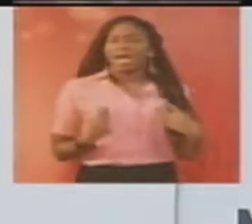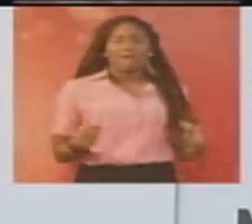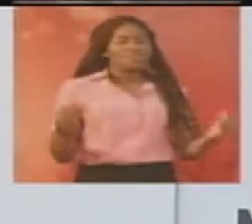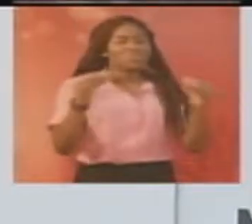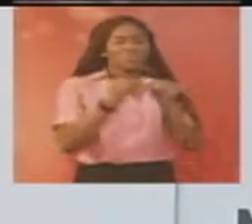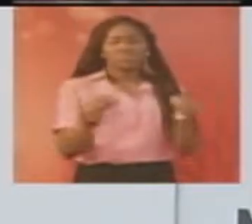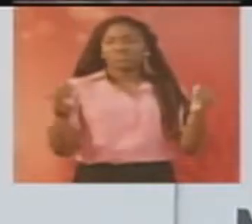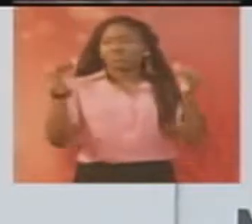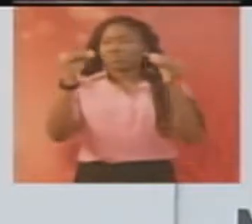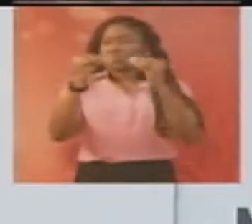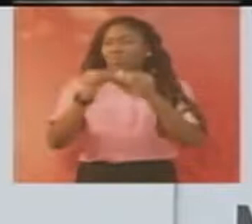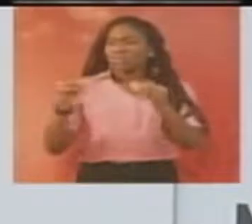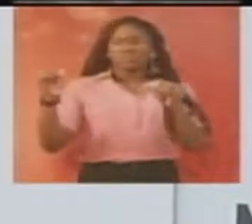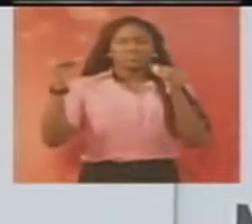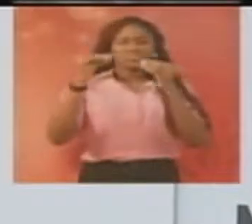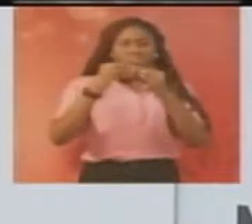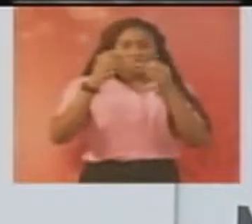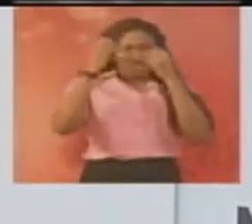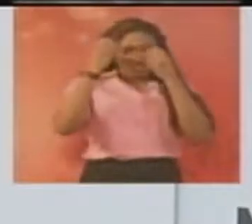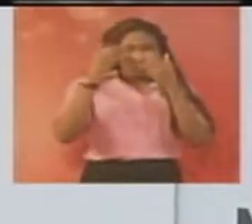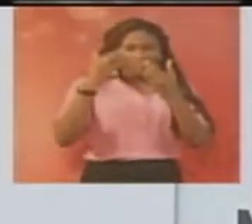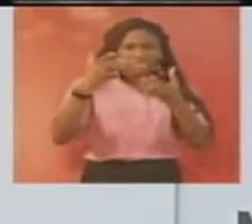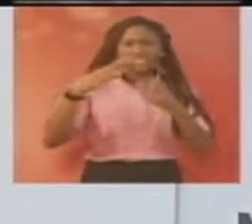of volunteers, to determine